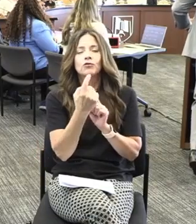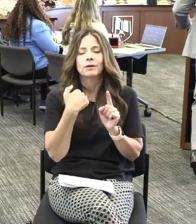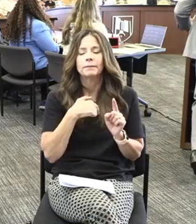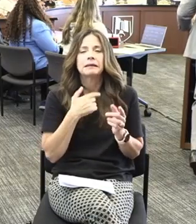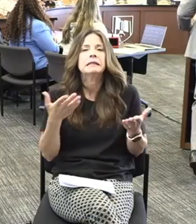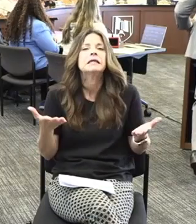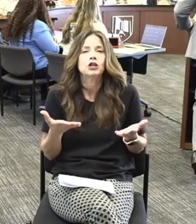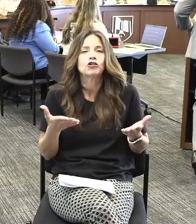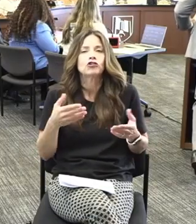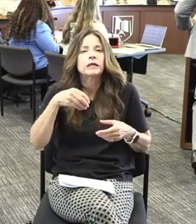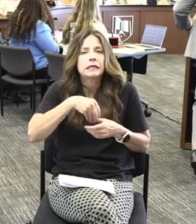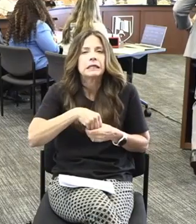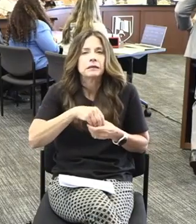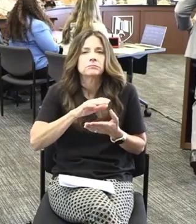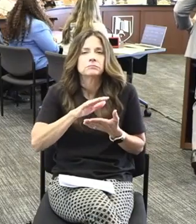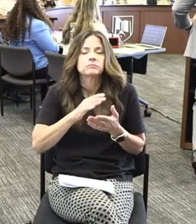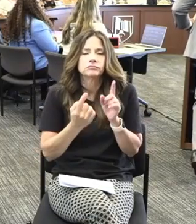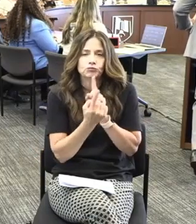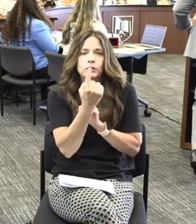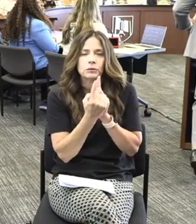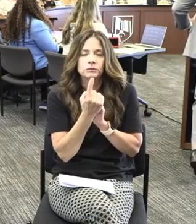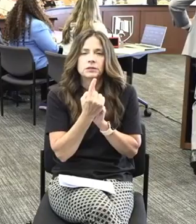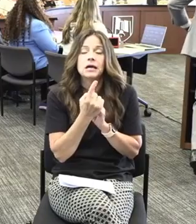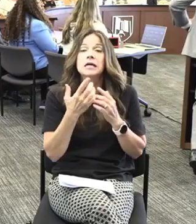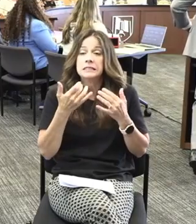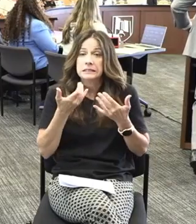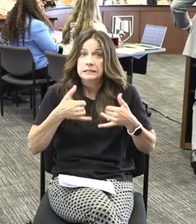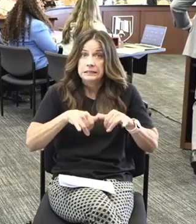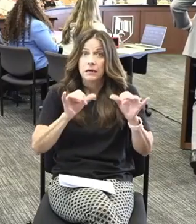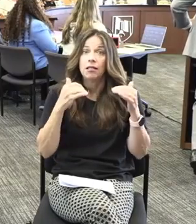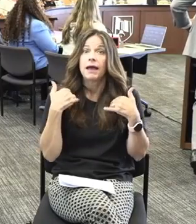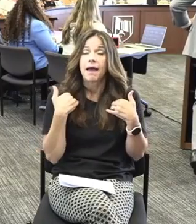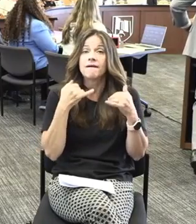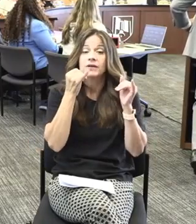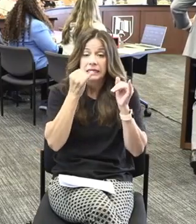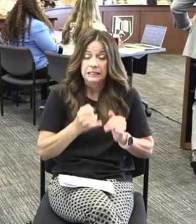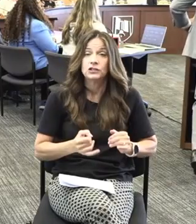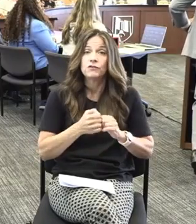in-person session. There's still individual advising sessions. We still may